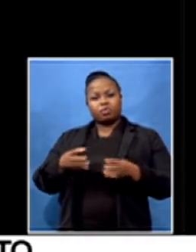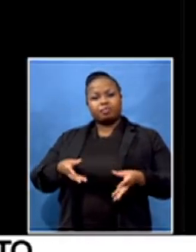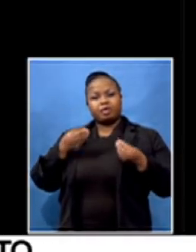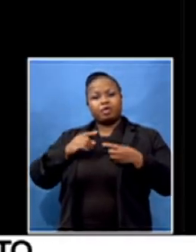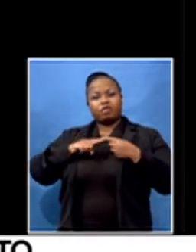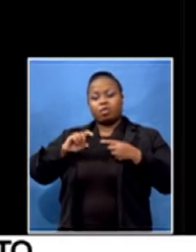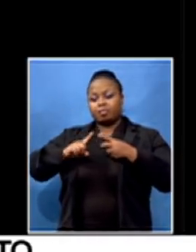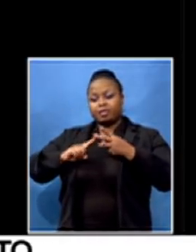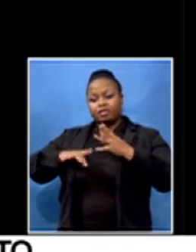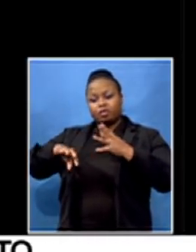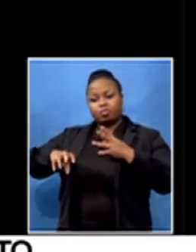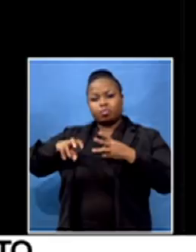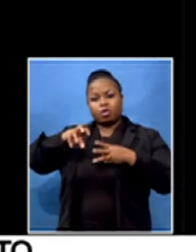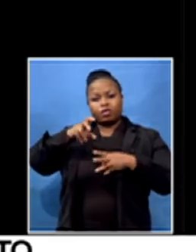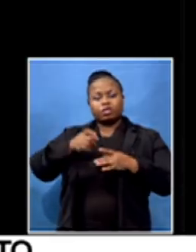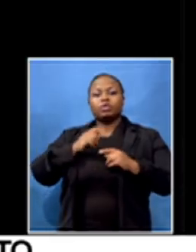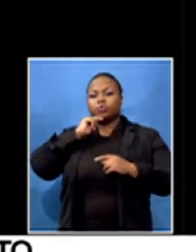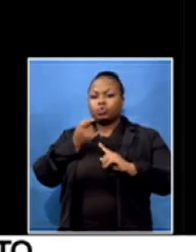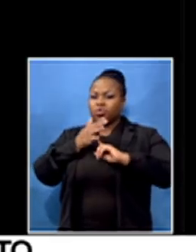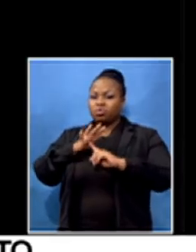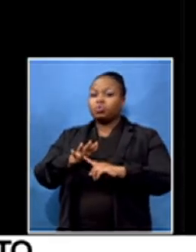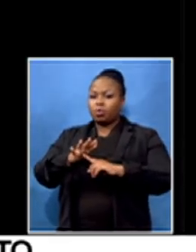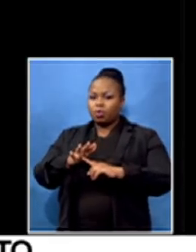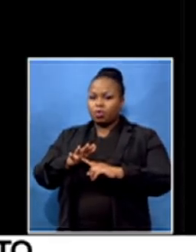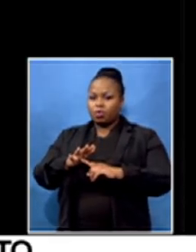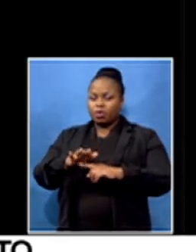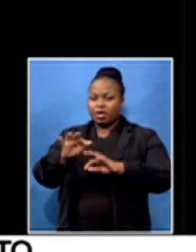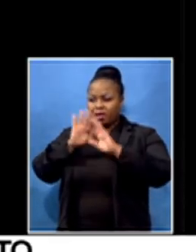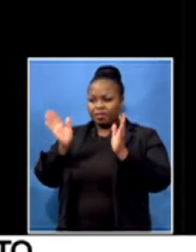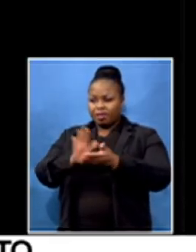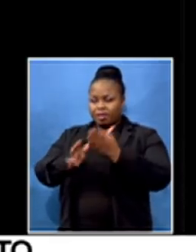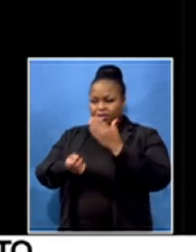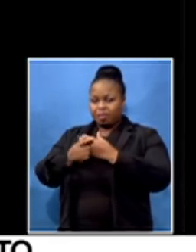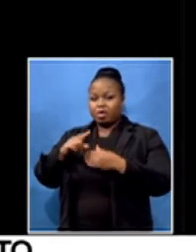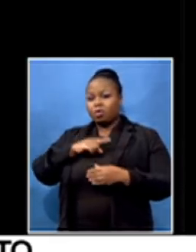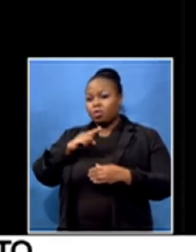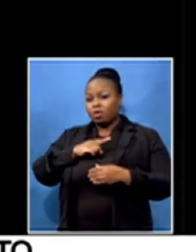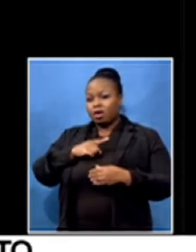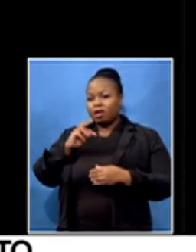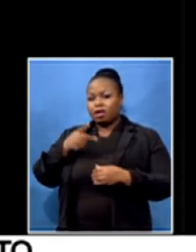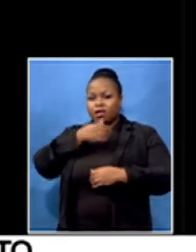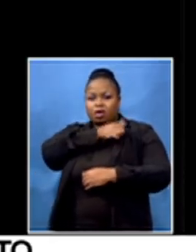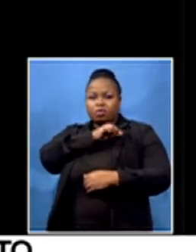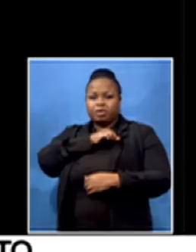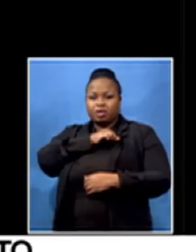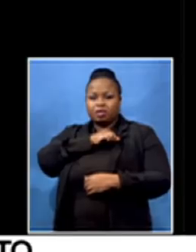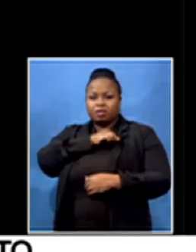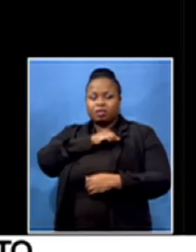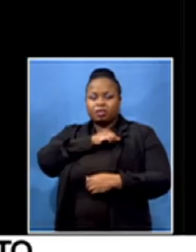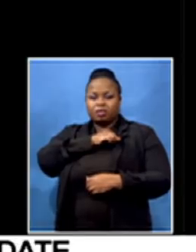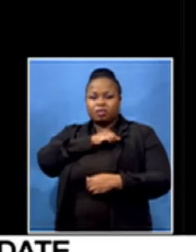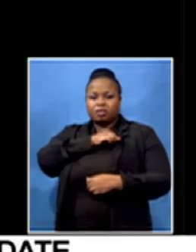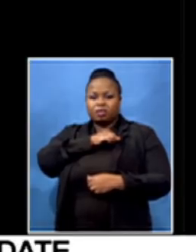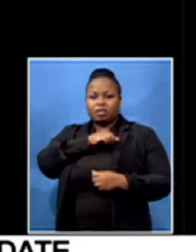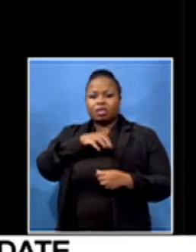a true reflection of the reality on the ground. Given the fact that in some hospitals like the Grey Hospital and